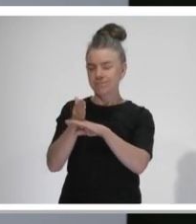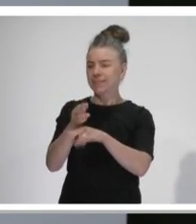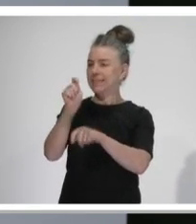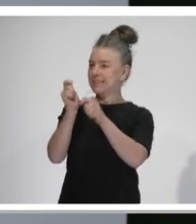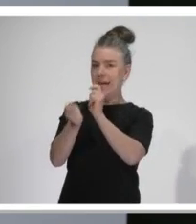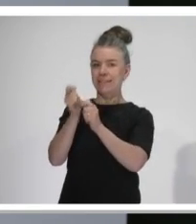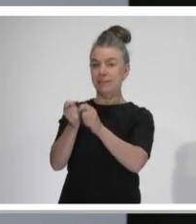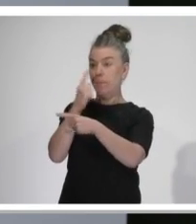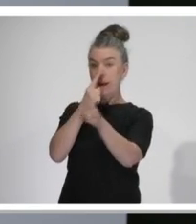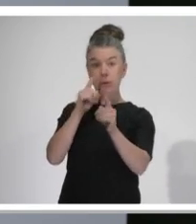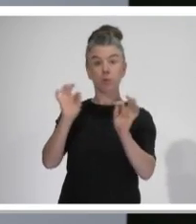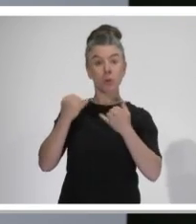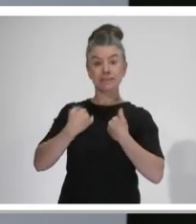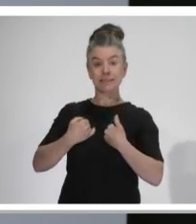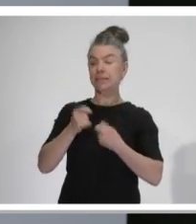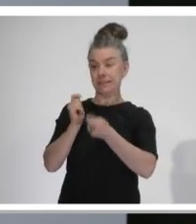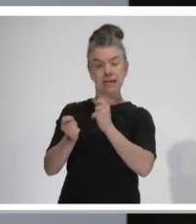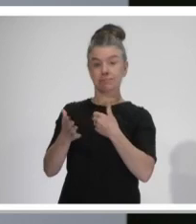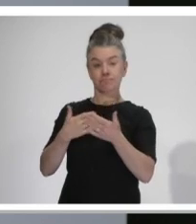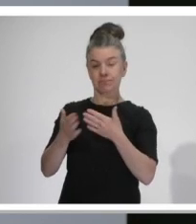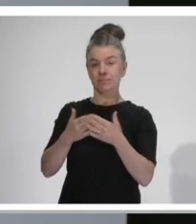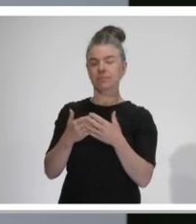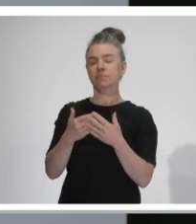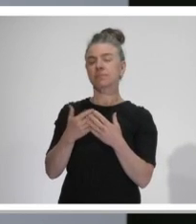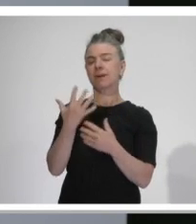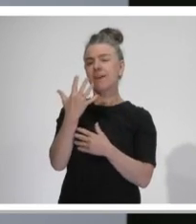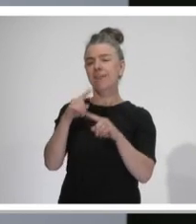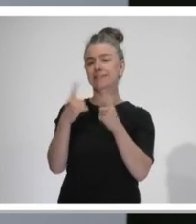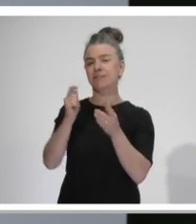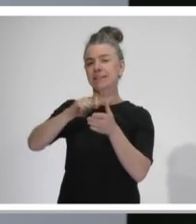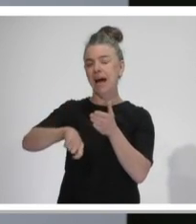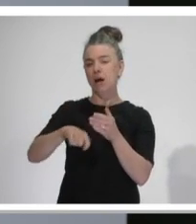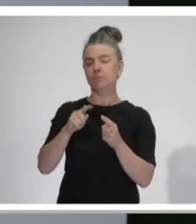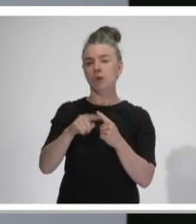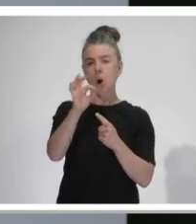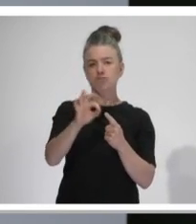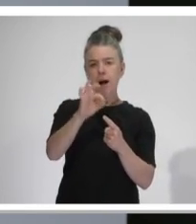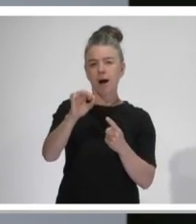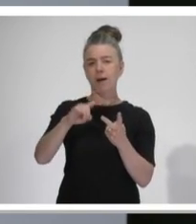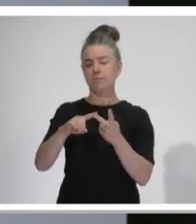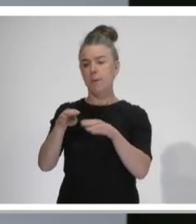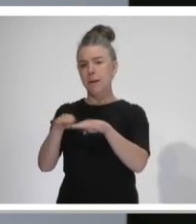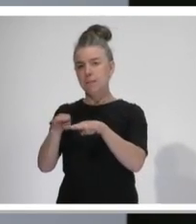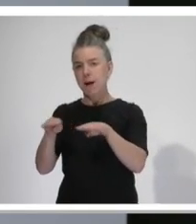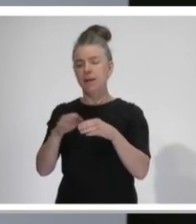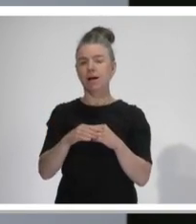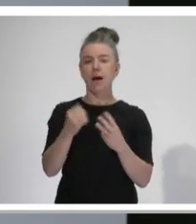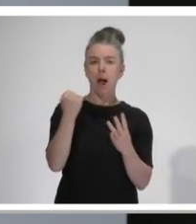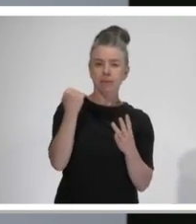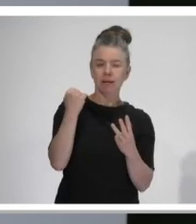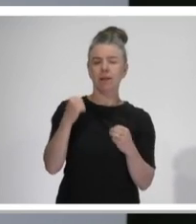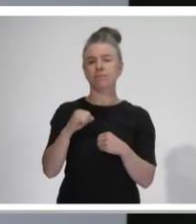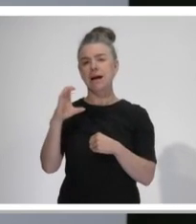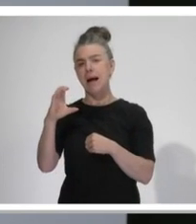testing occurring at supermarkets in 5 towns: Otorohanga, Hamilton, Matamata, Cambridge and Te